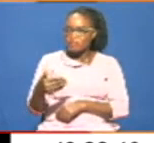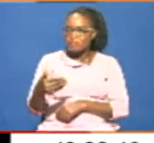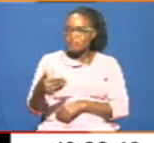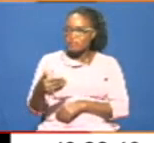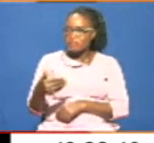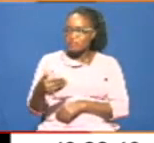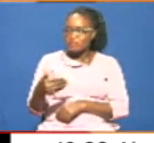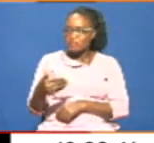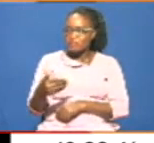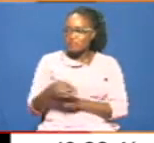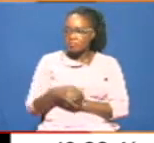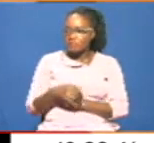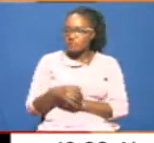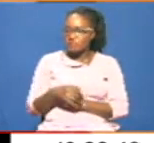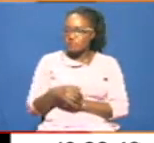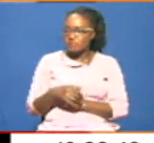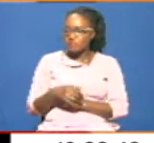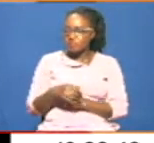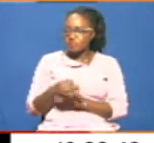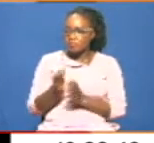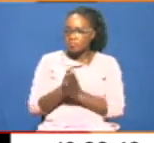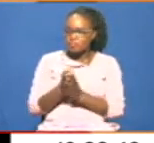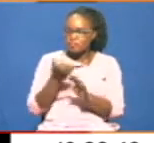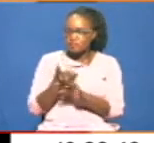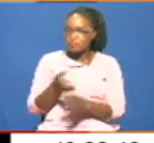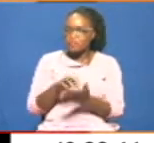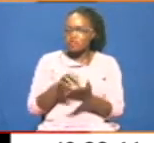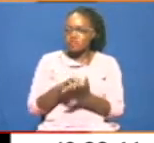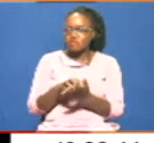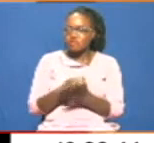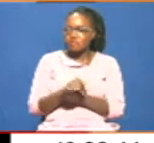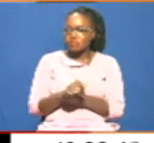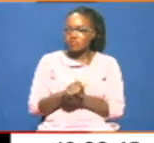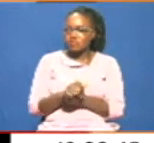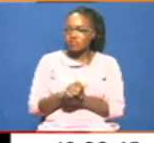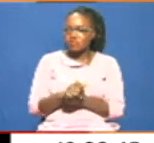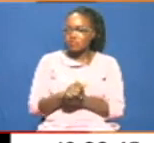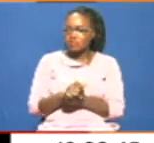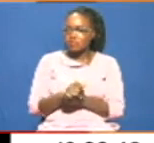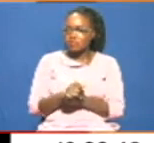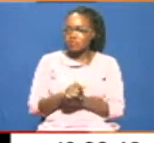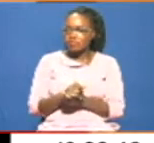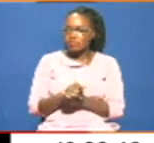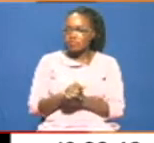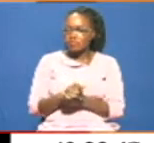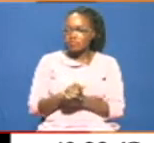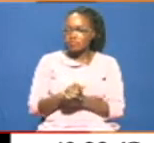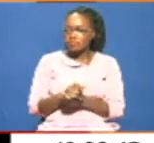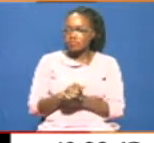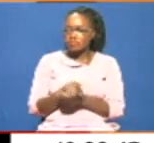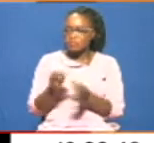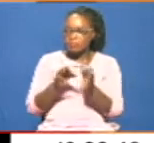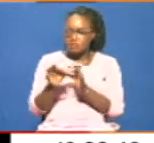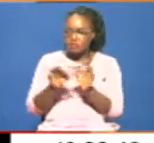tricky situation. It's a catch-22 for the government. Mm-hmm. You have to give them that. Okay. And let me illustrate.